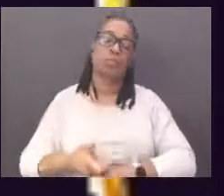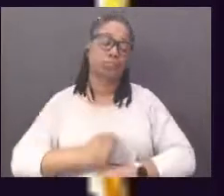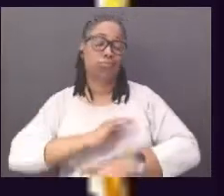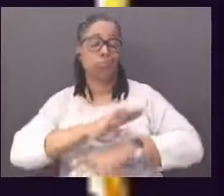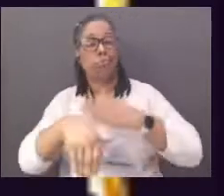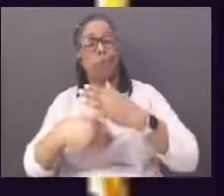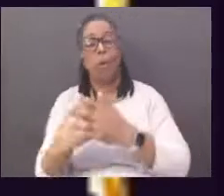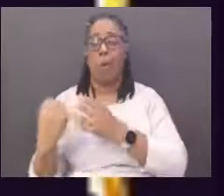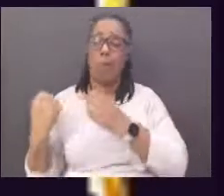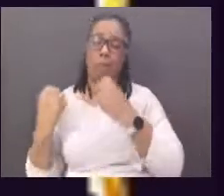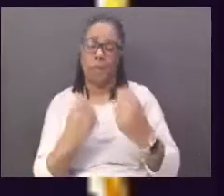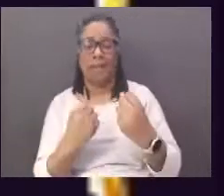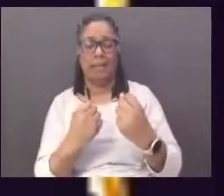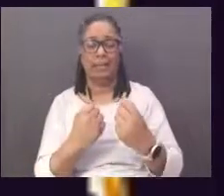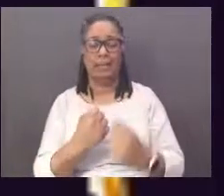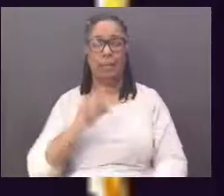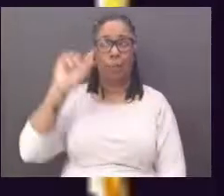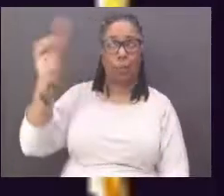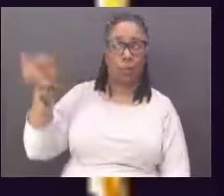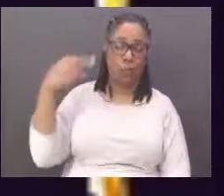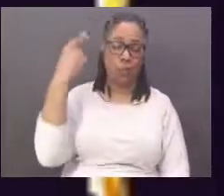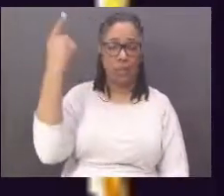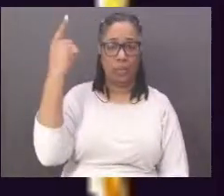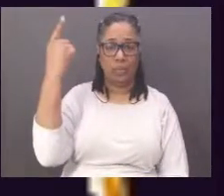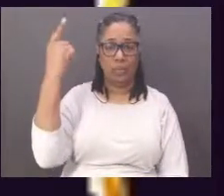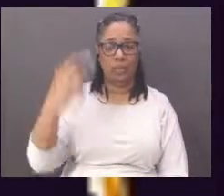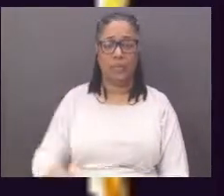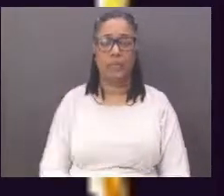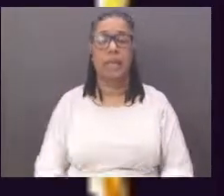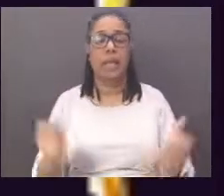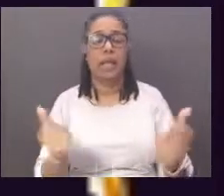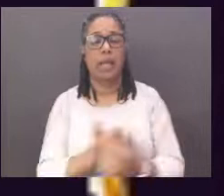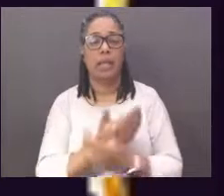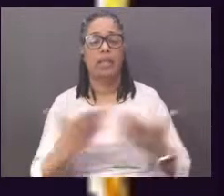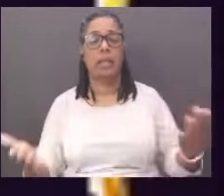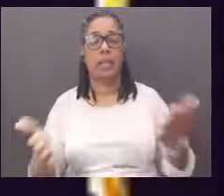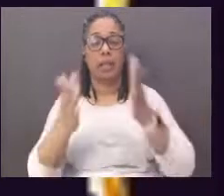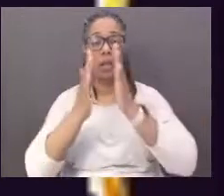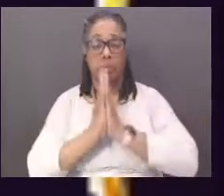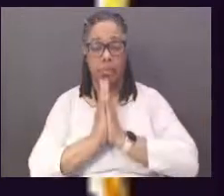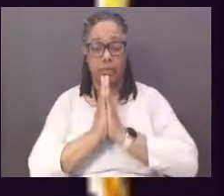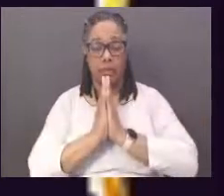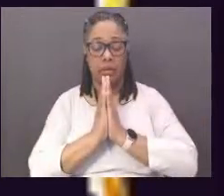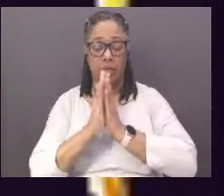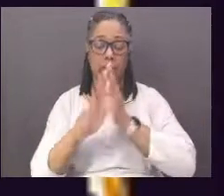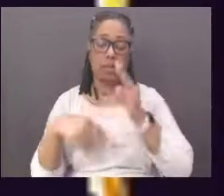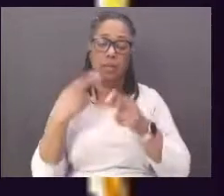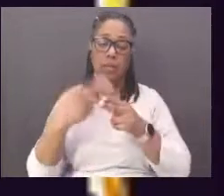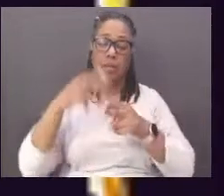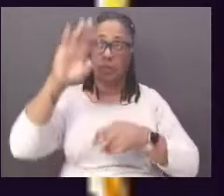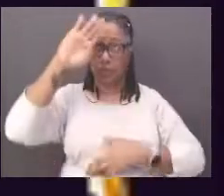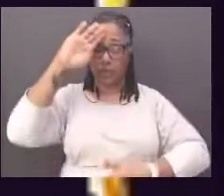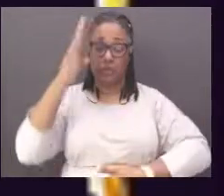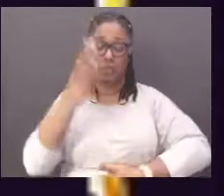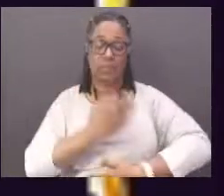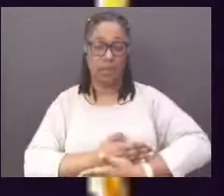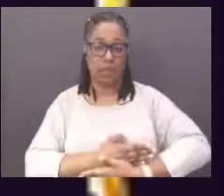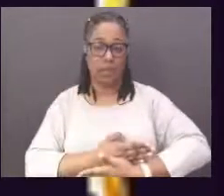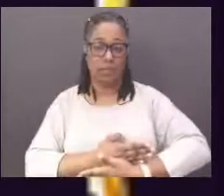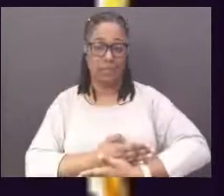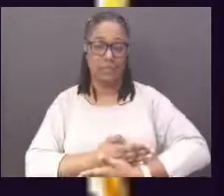one Almighty. I ask this in the name of your Son, God. Let us all